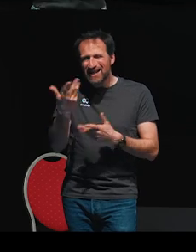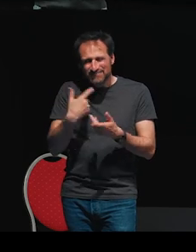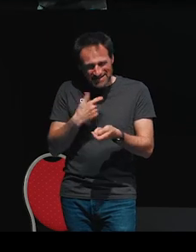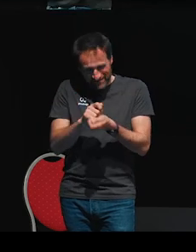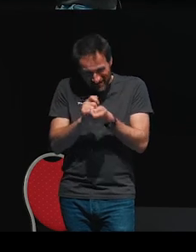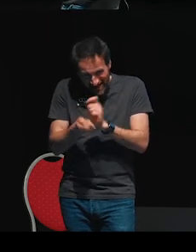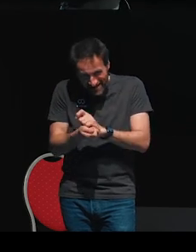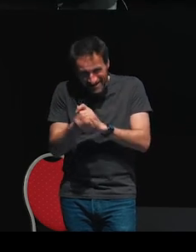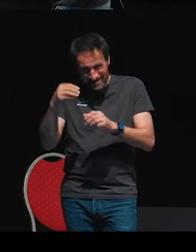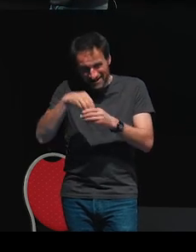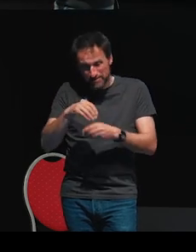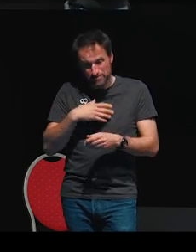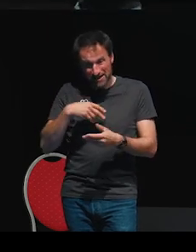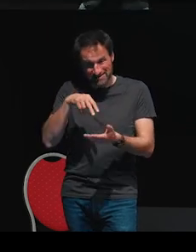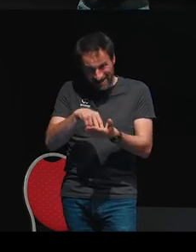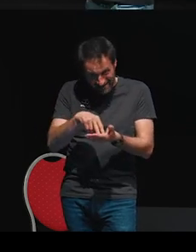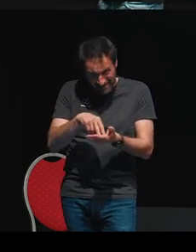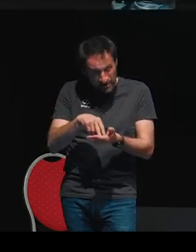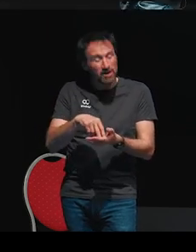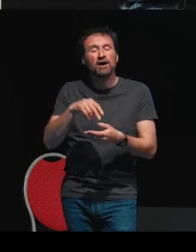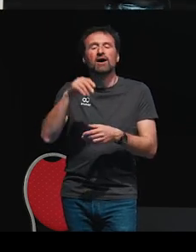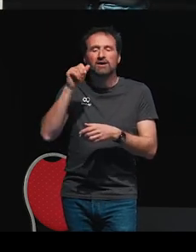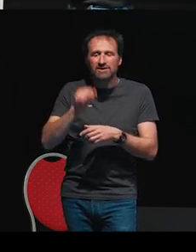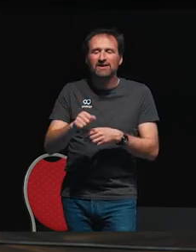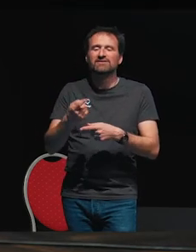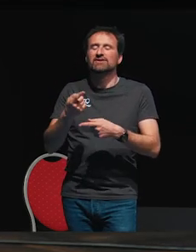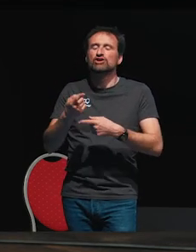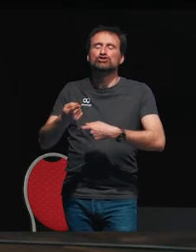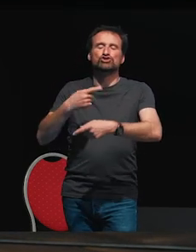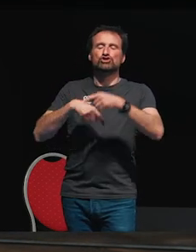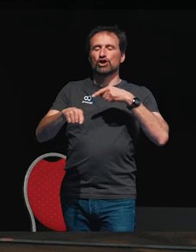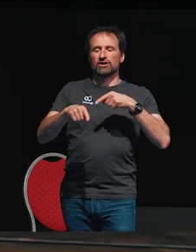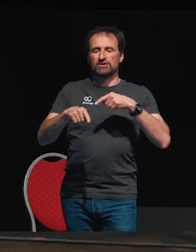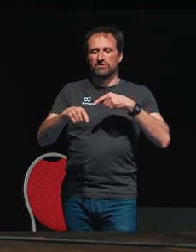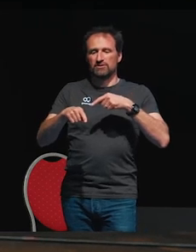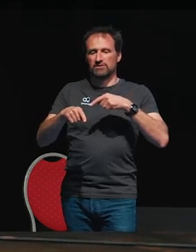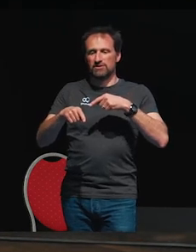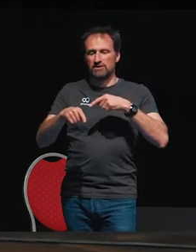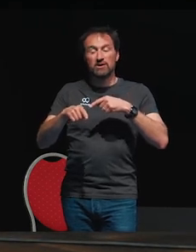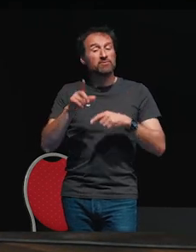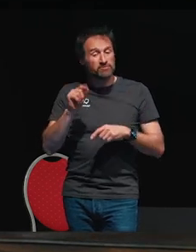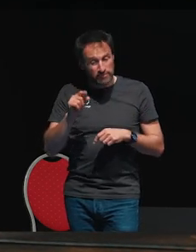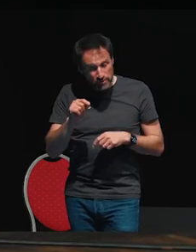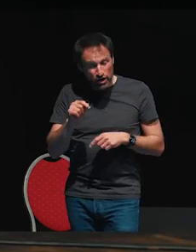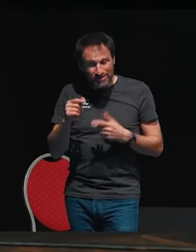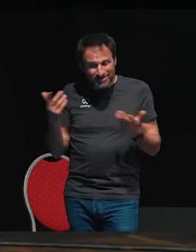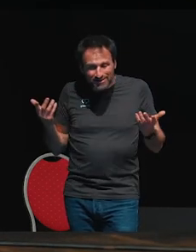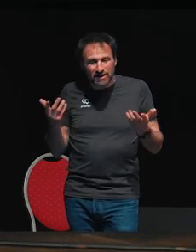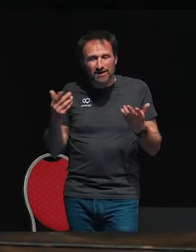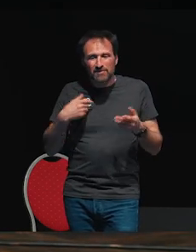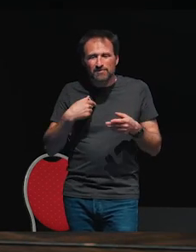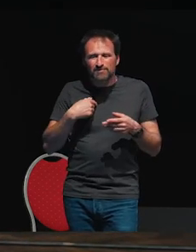can recalculate any single step in those changes. The first diagram shows you that